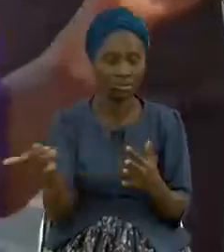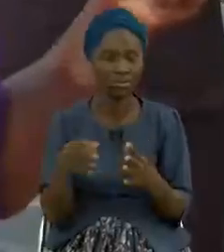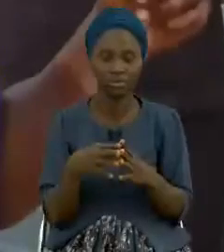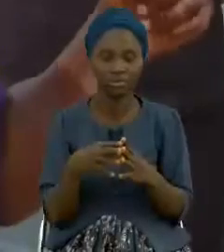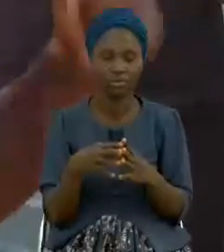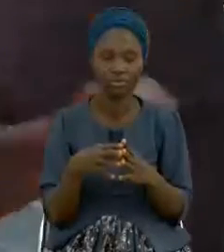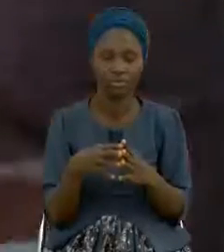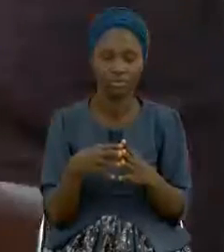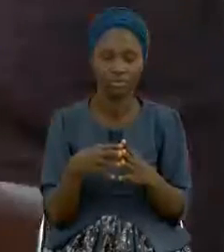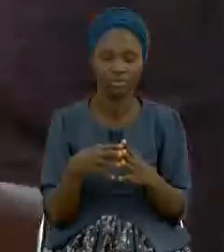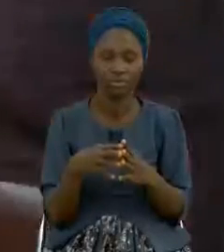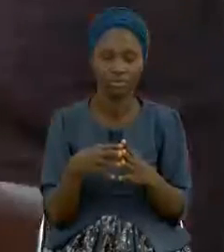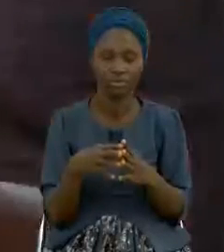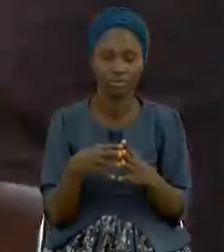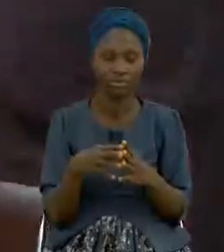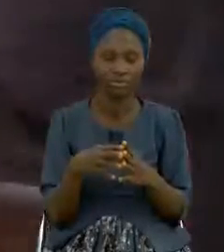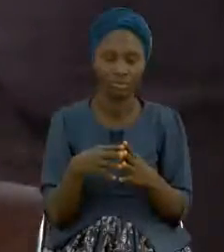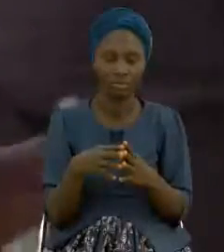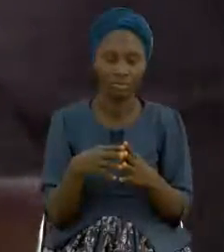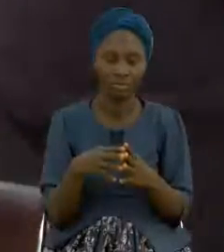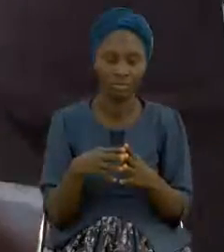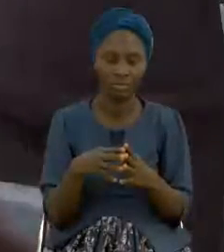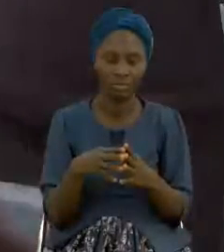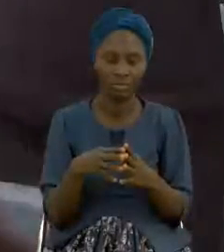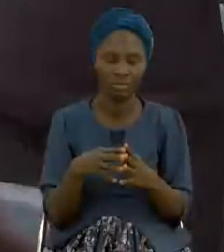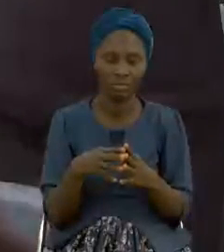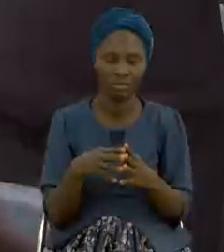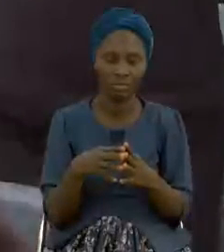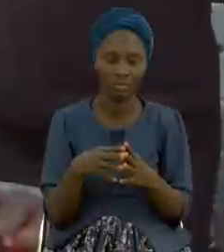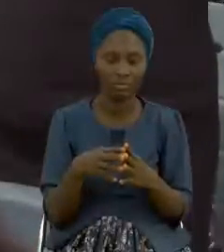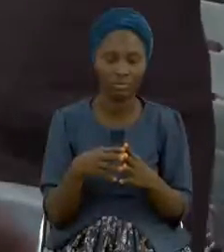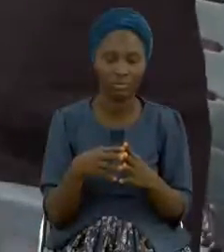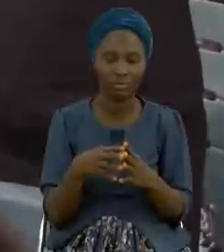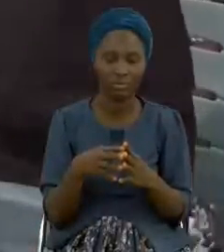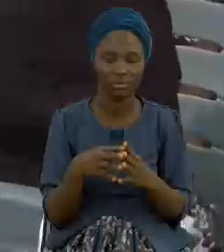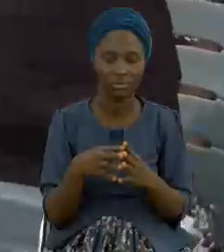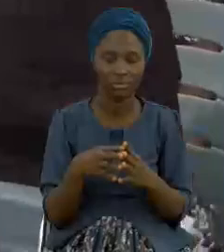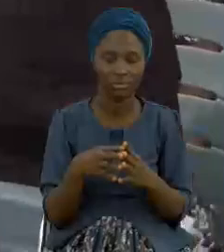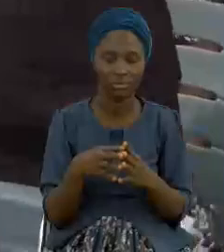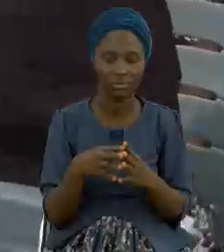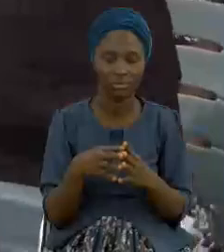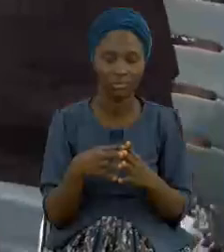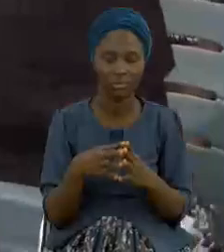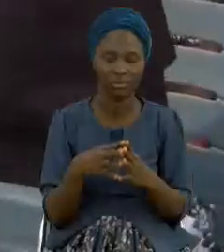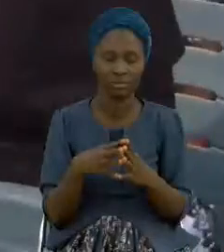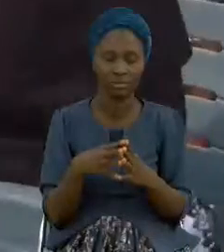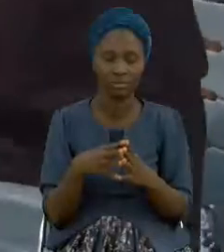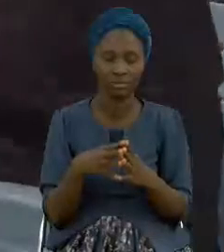incurable. The medicine